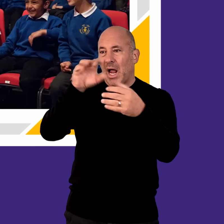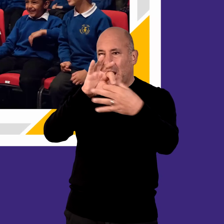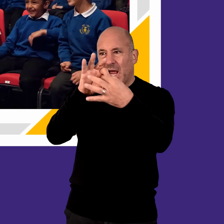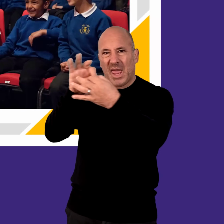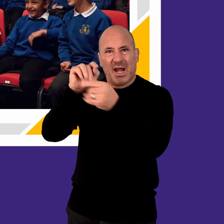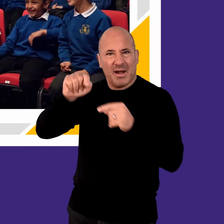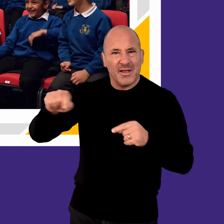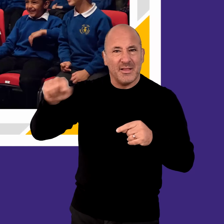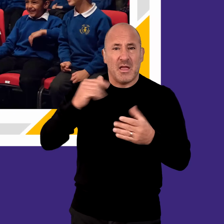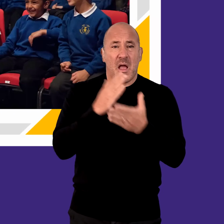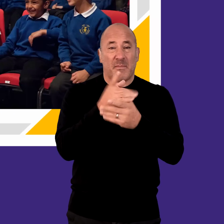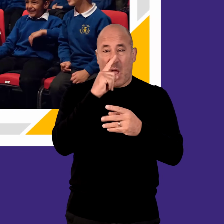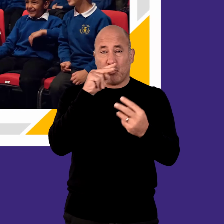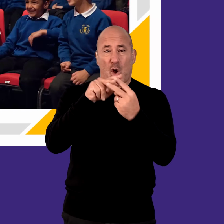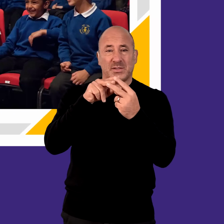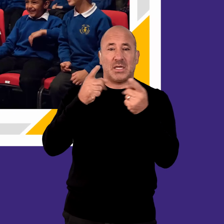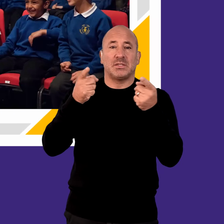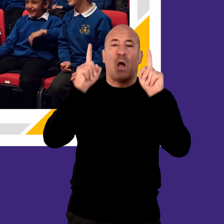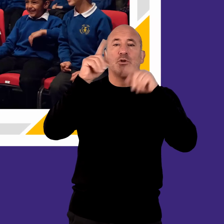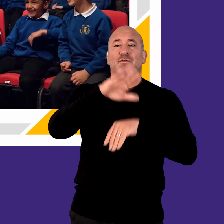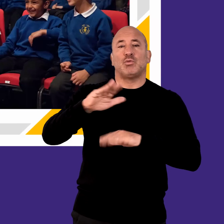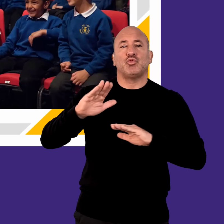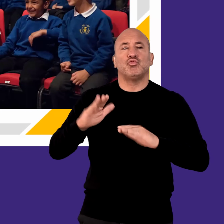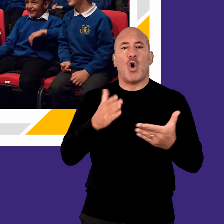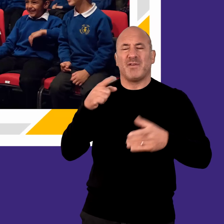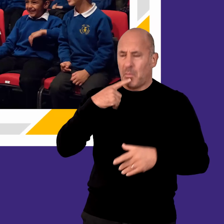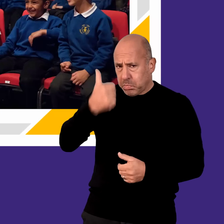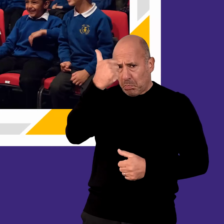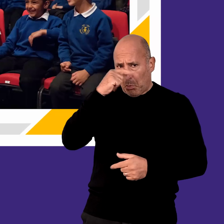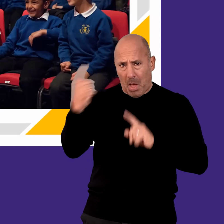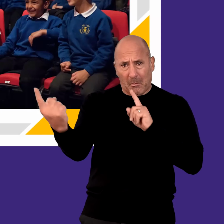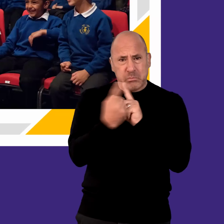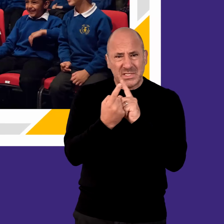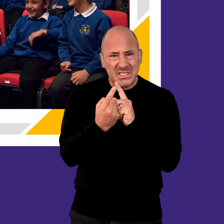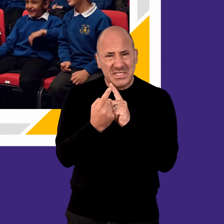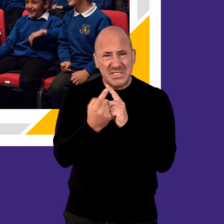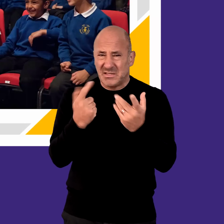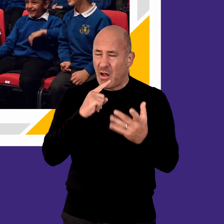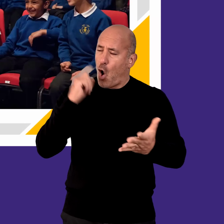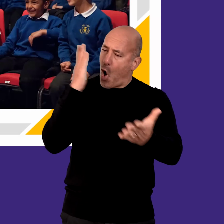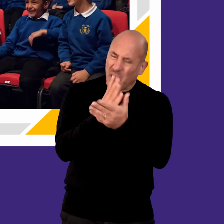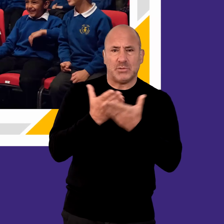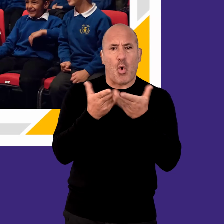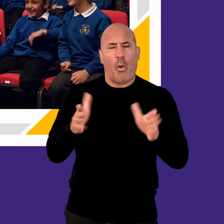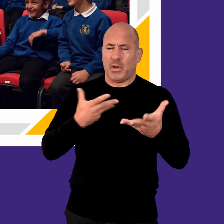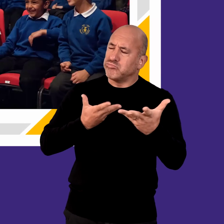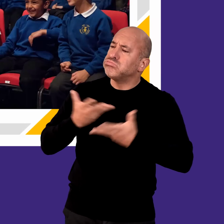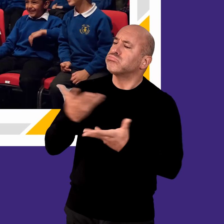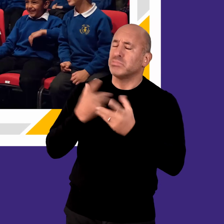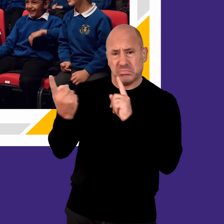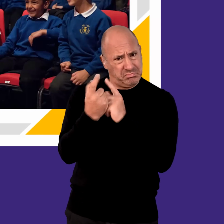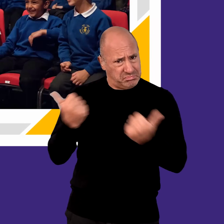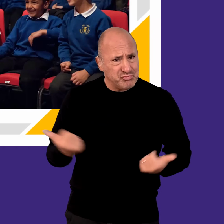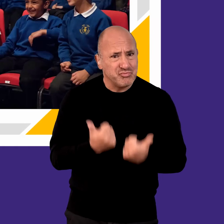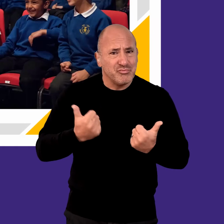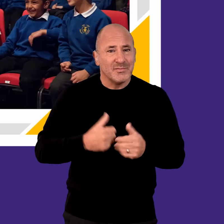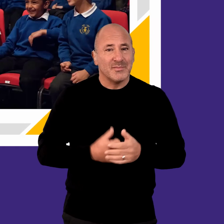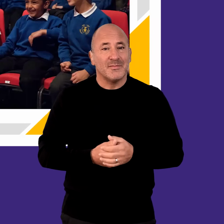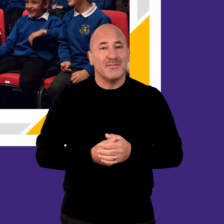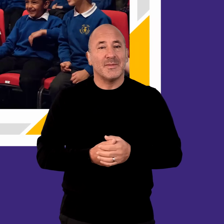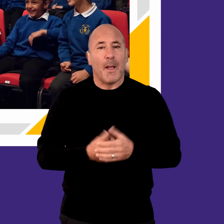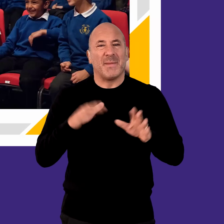It is about opening doors. You know, the fact that you can just contact the Director of Children's Services and he will come and meet you and have that kind of honest,